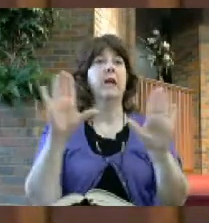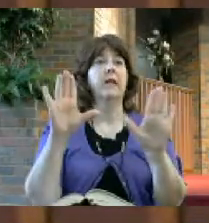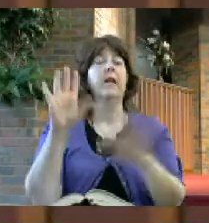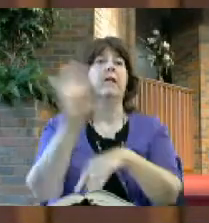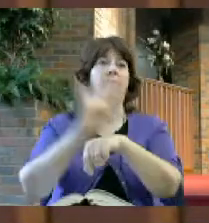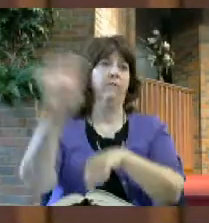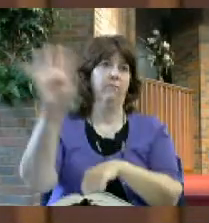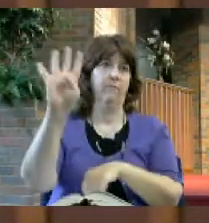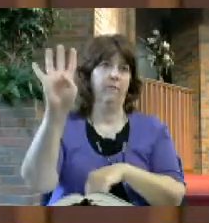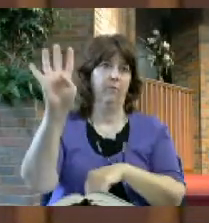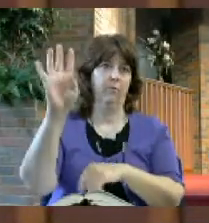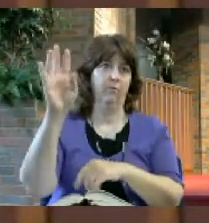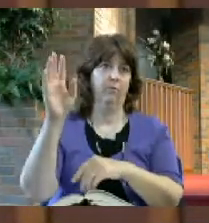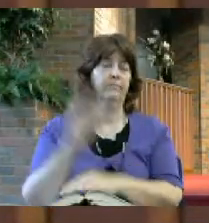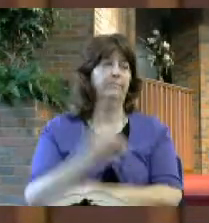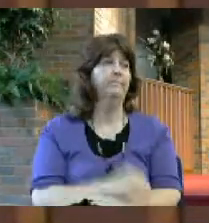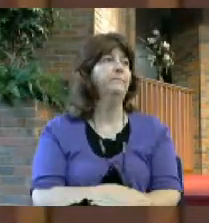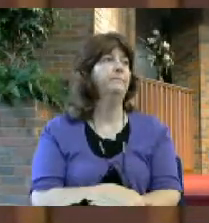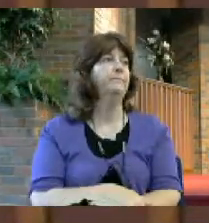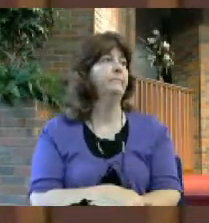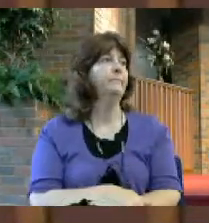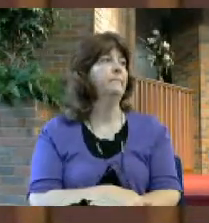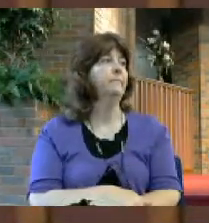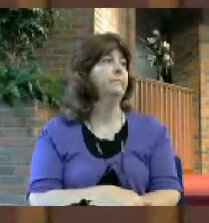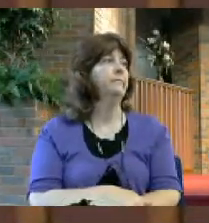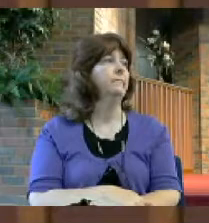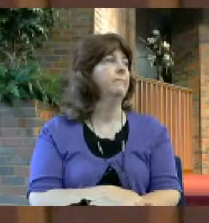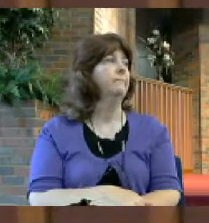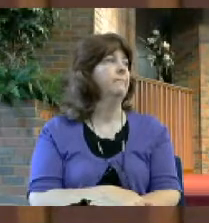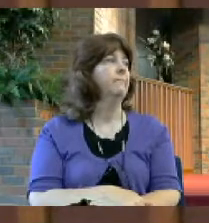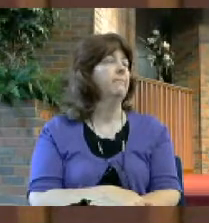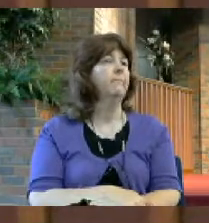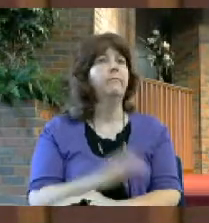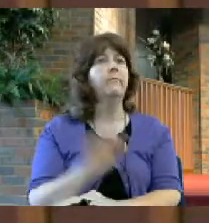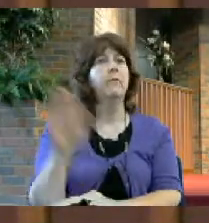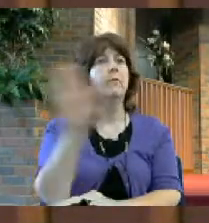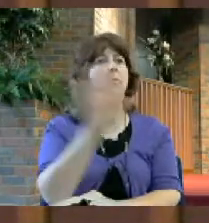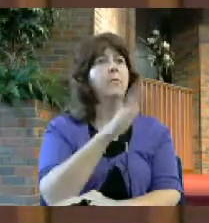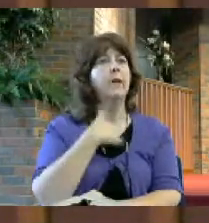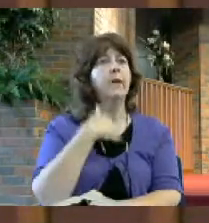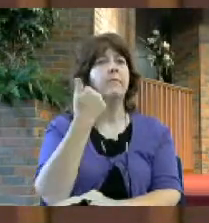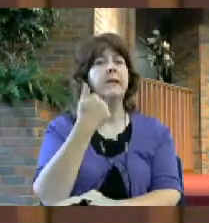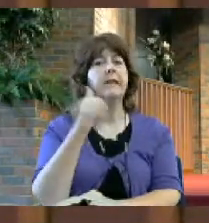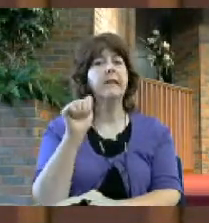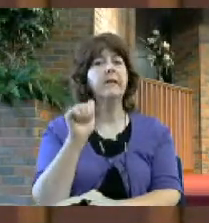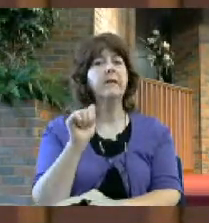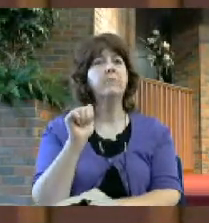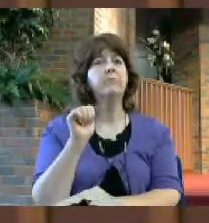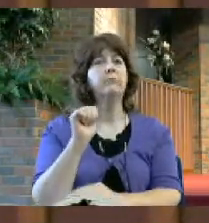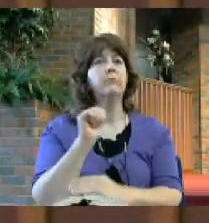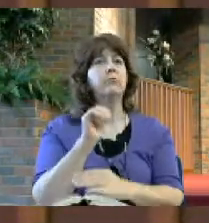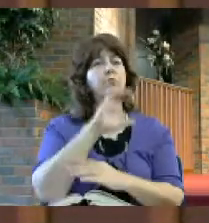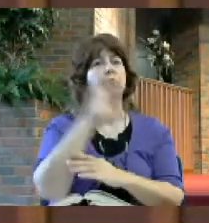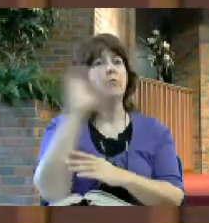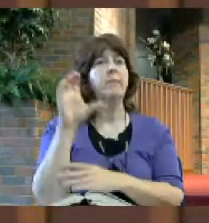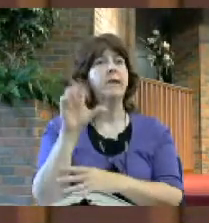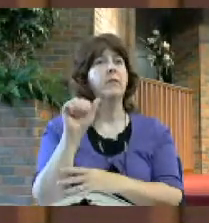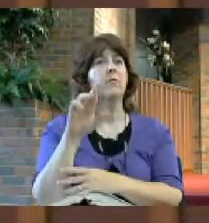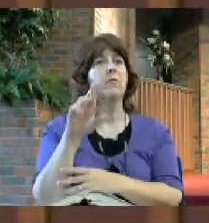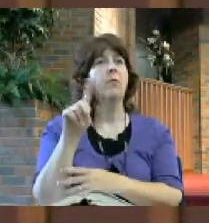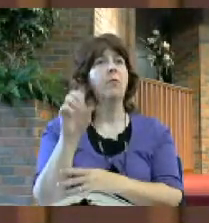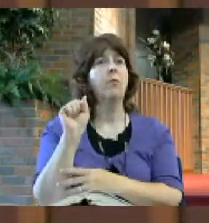One other quick announcement. If you have any Christmas cards that are new or used, please give those to Mike